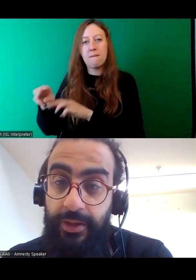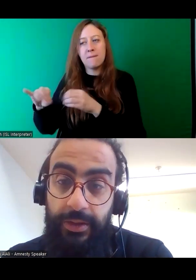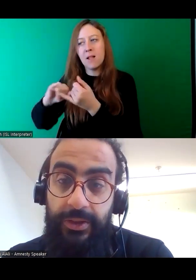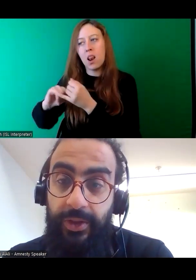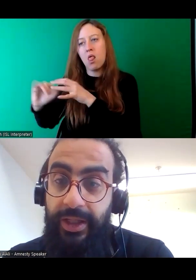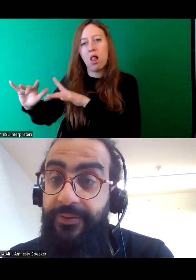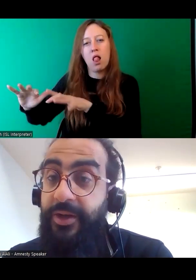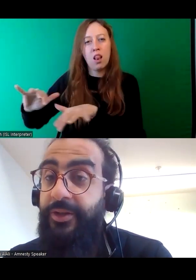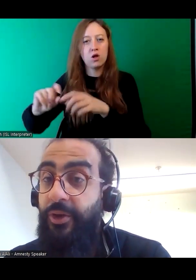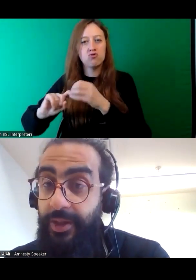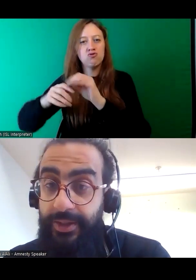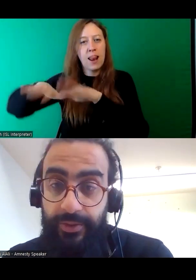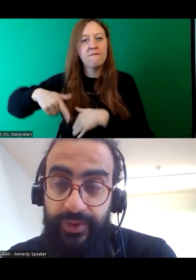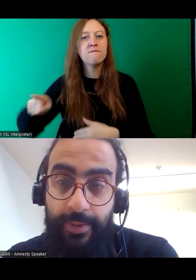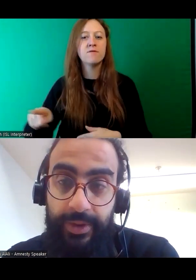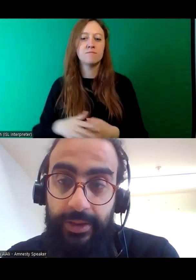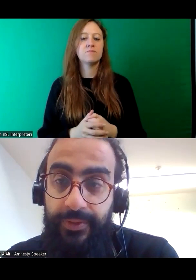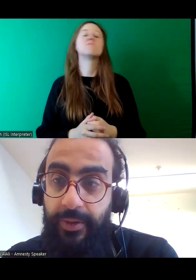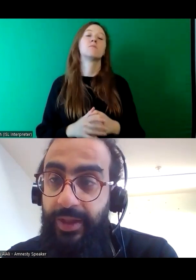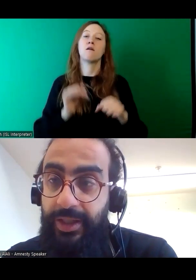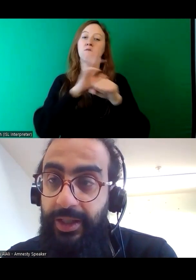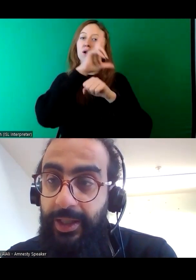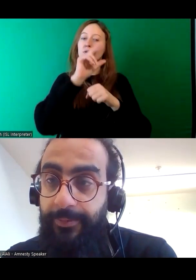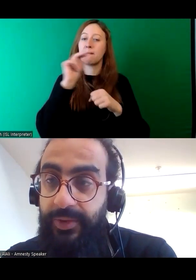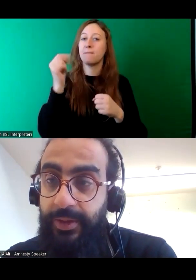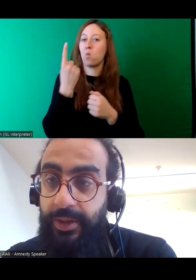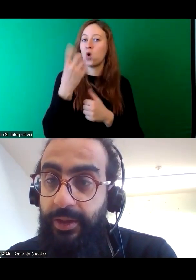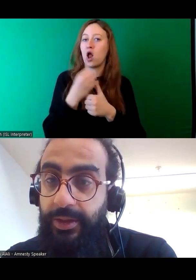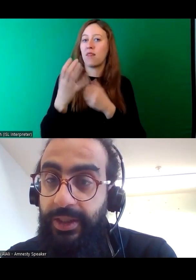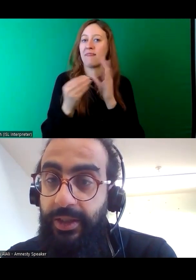Another thing also, firing rockets, for example, from